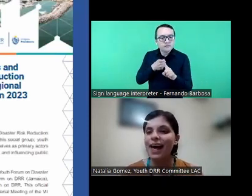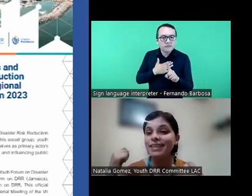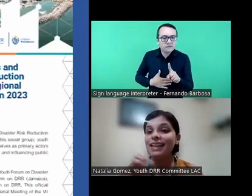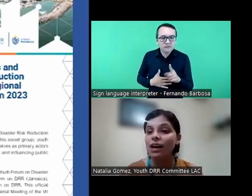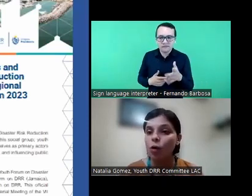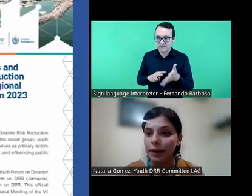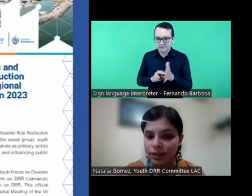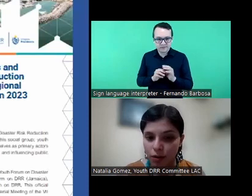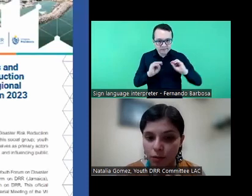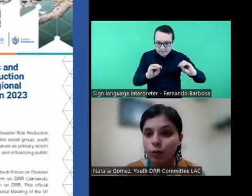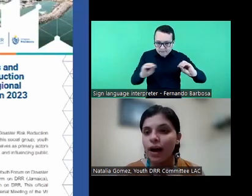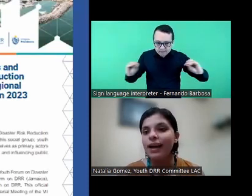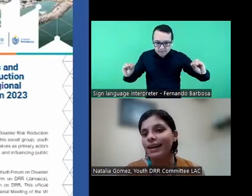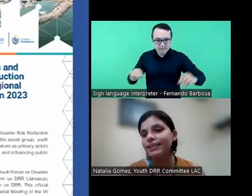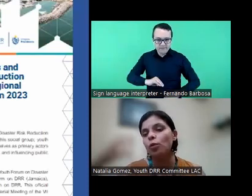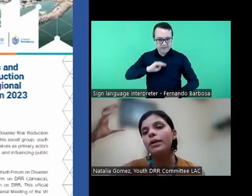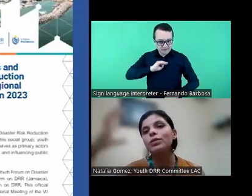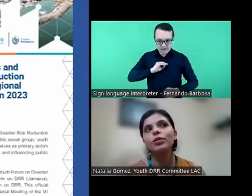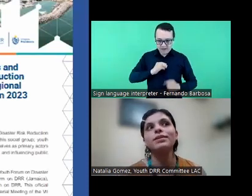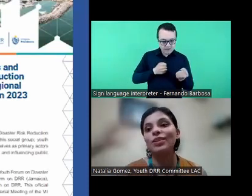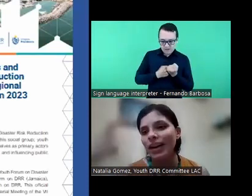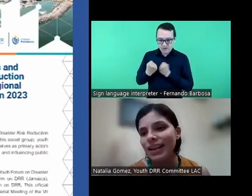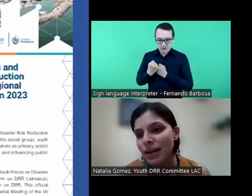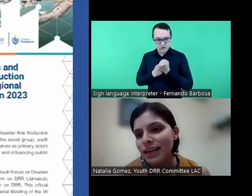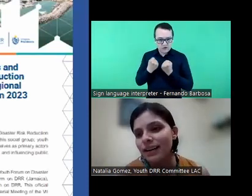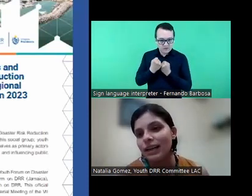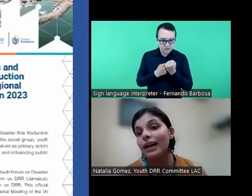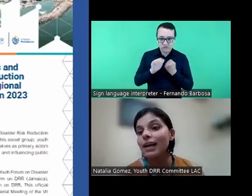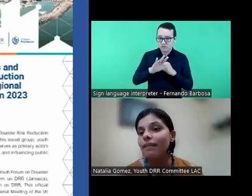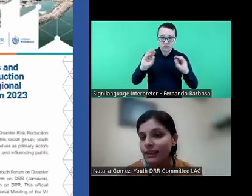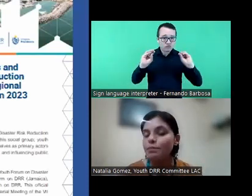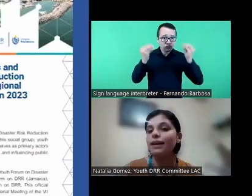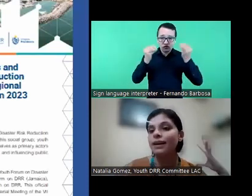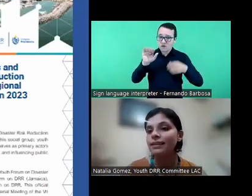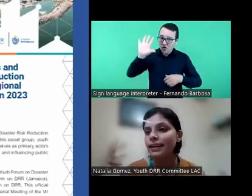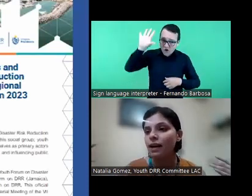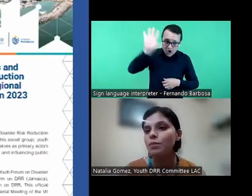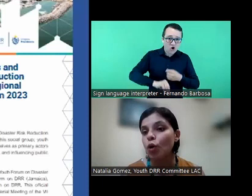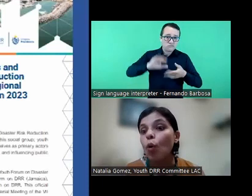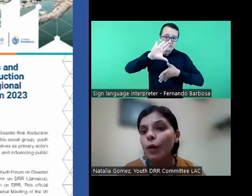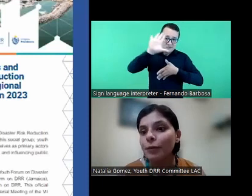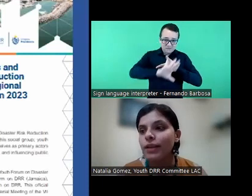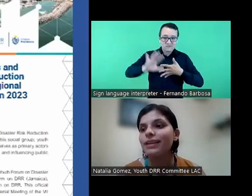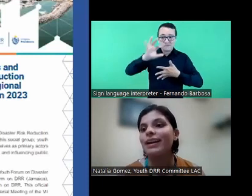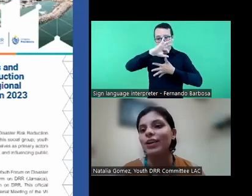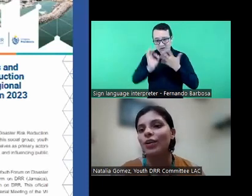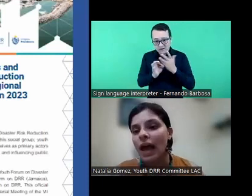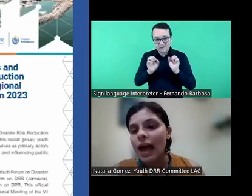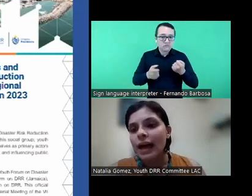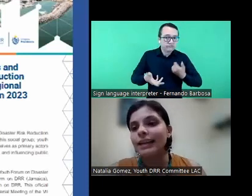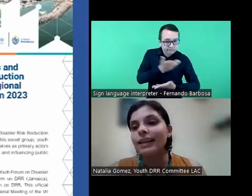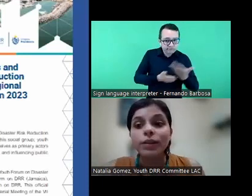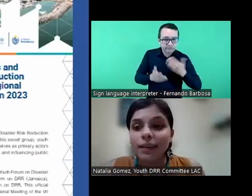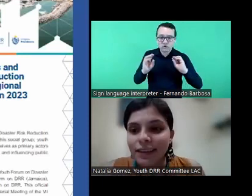promoting the building of capabilities and the mutual cooperation between youth of the Americas and the Caribbean, and also to